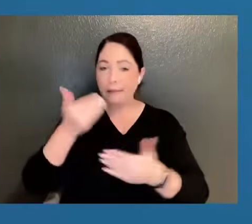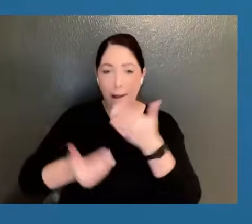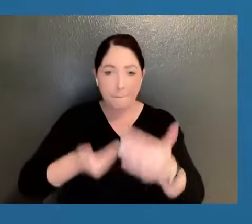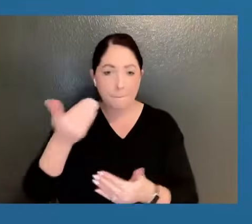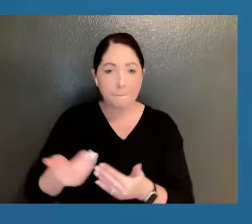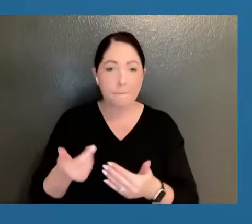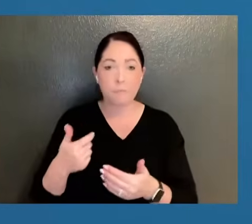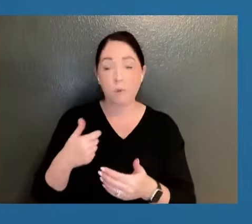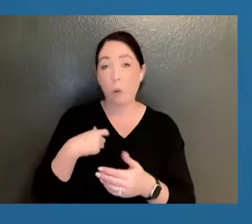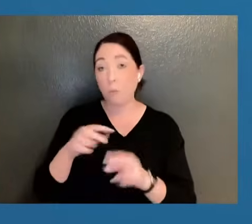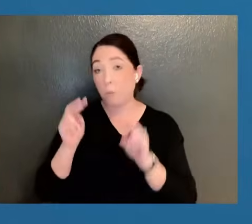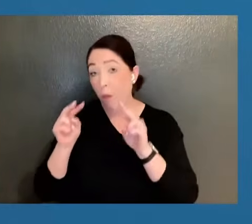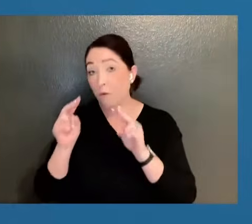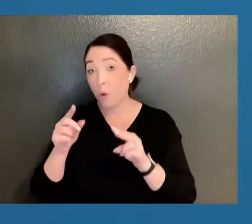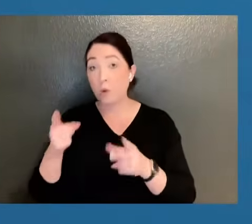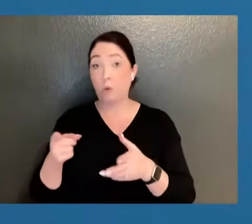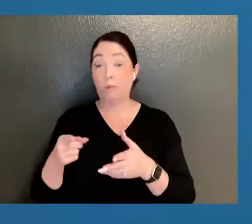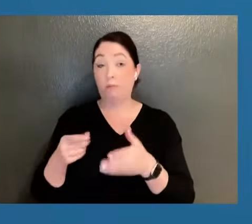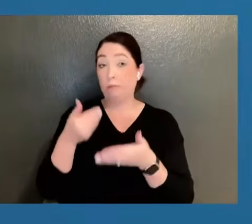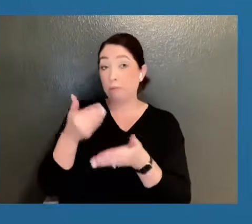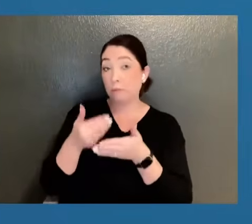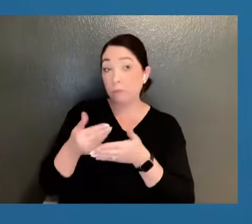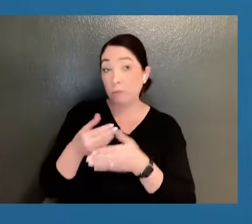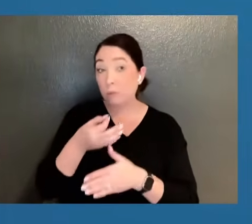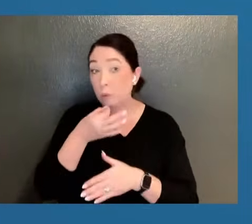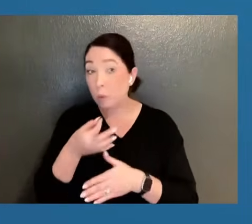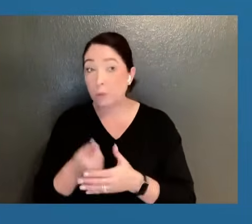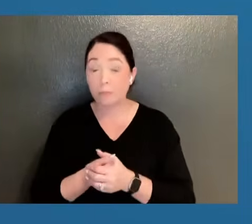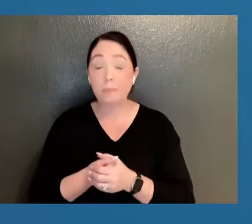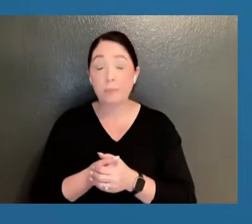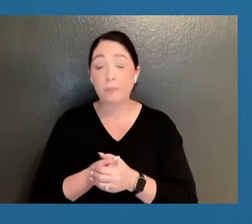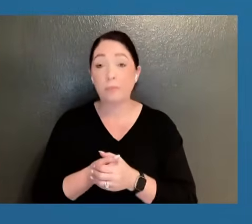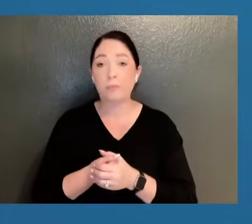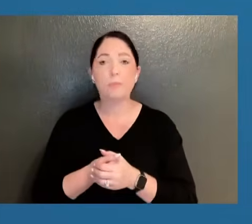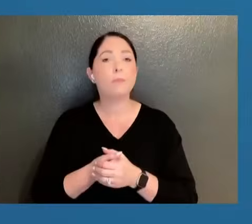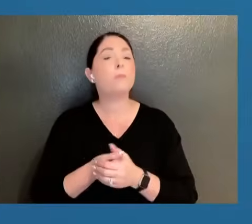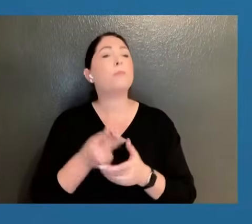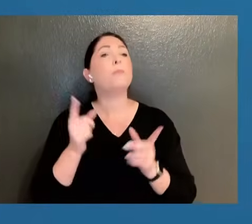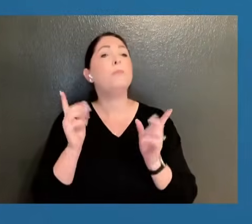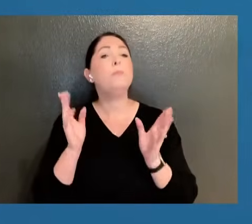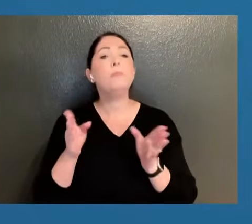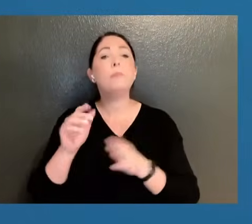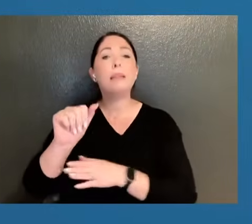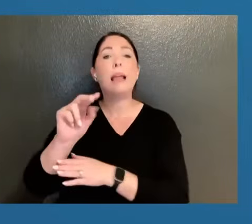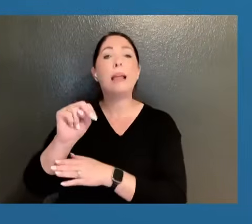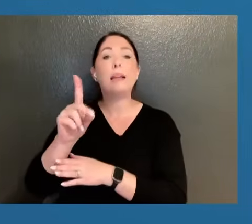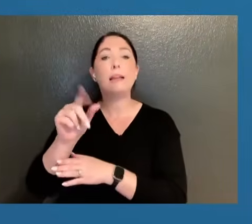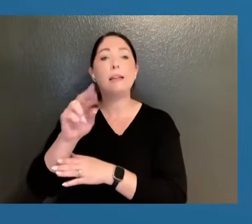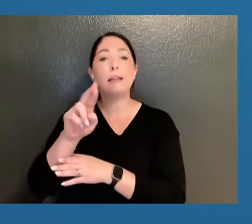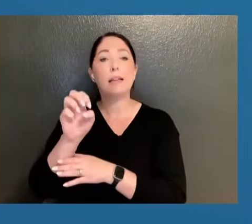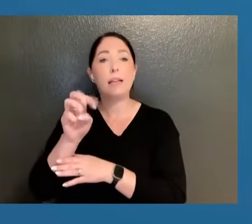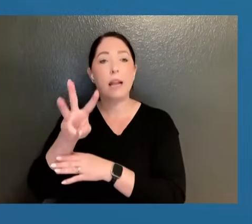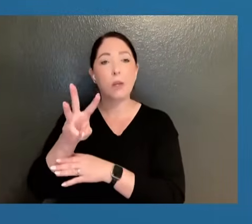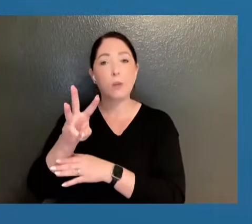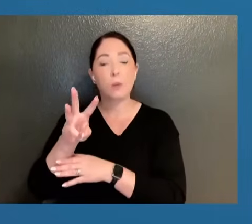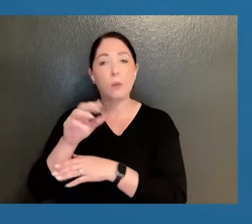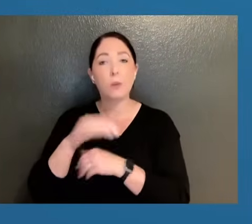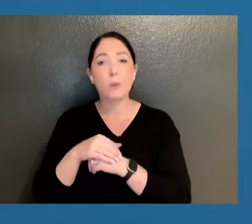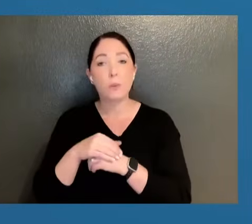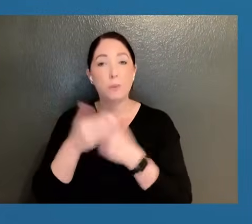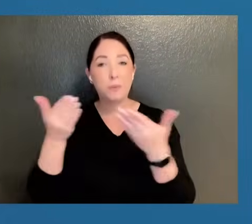basis. All right, let's go to Andrew Siff, WNBC.